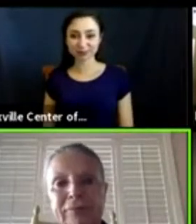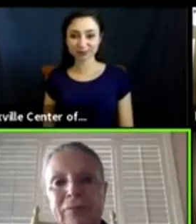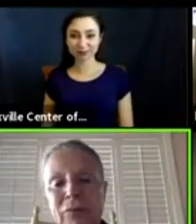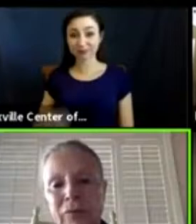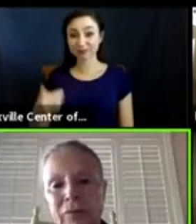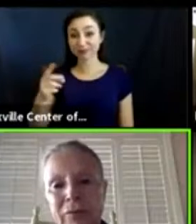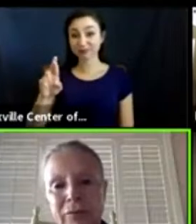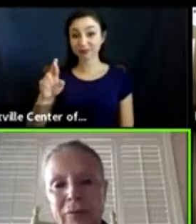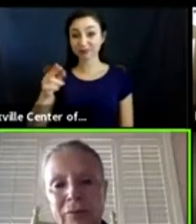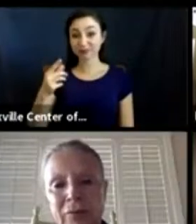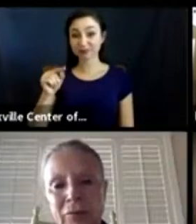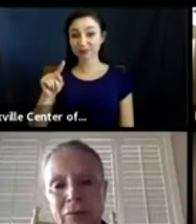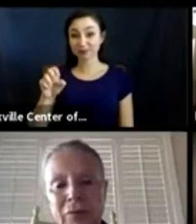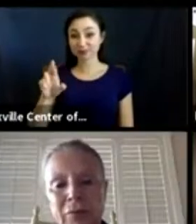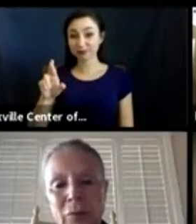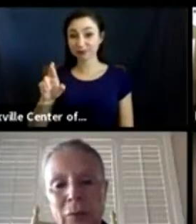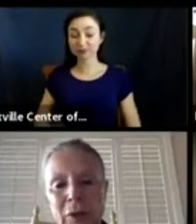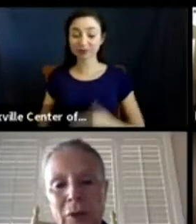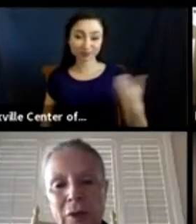Dr. Gupta. Here.